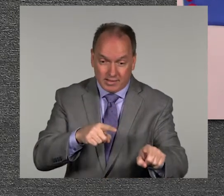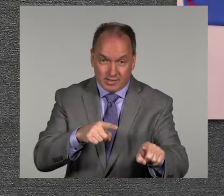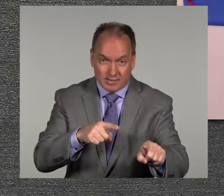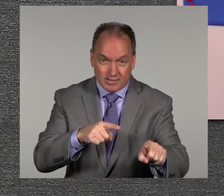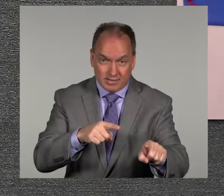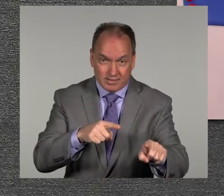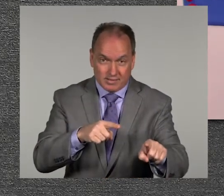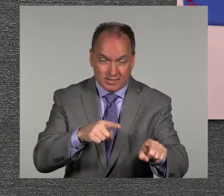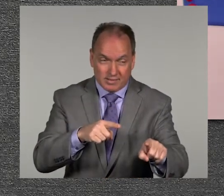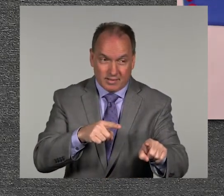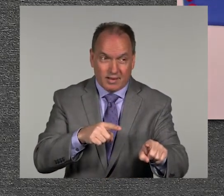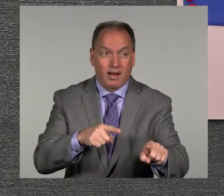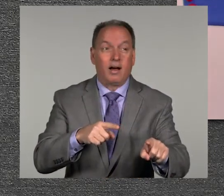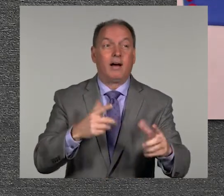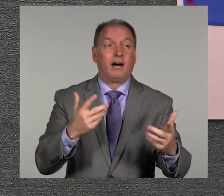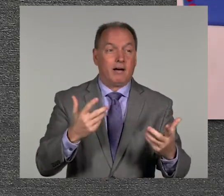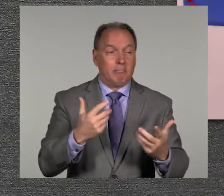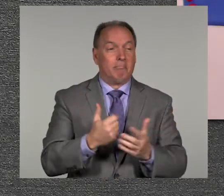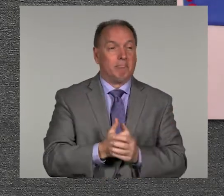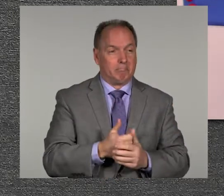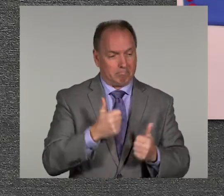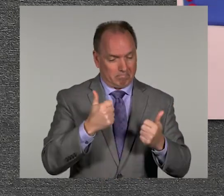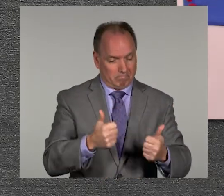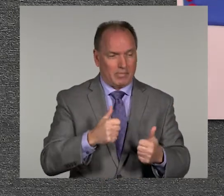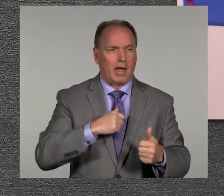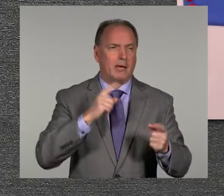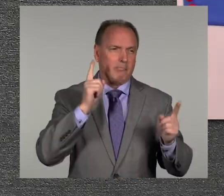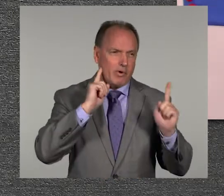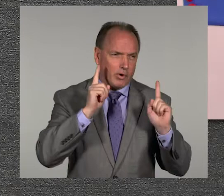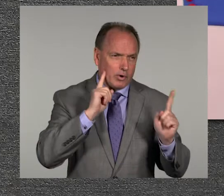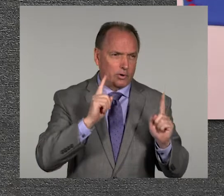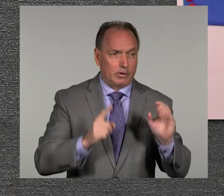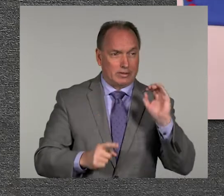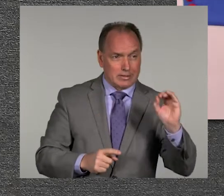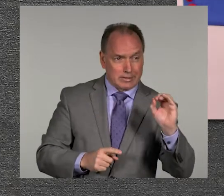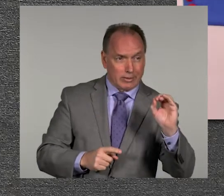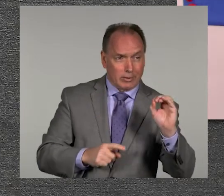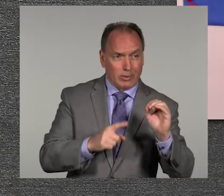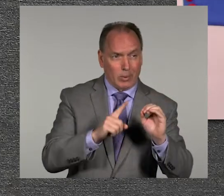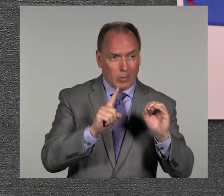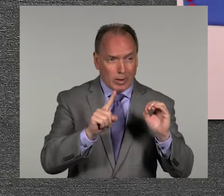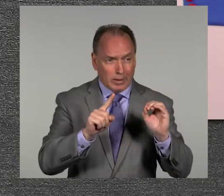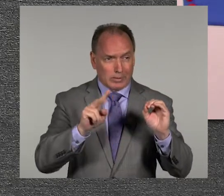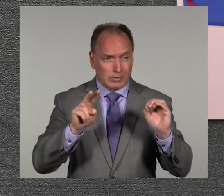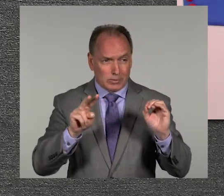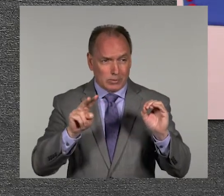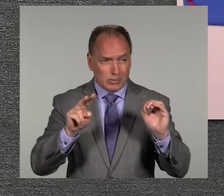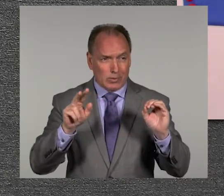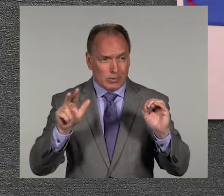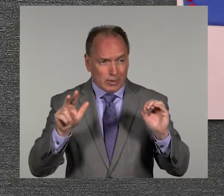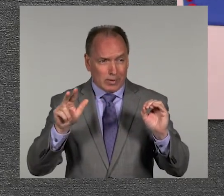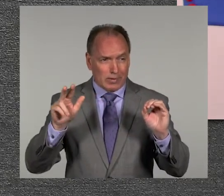5, 4, 3, 2, 1, and... Okay, so I could have heard